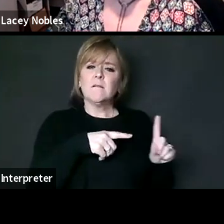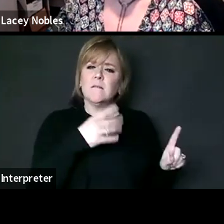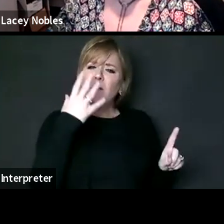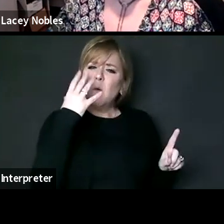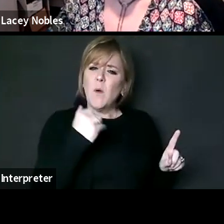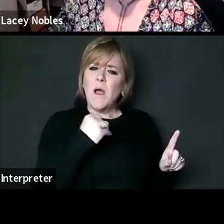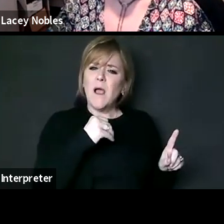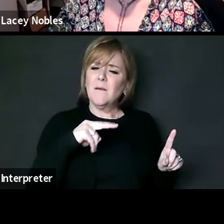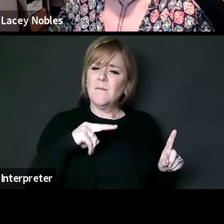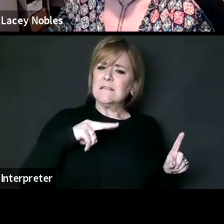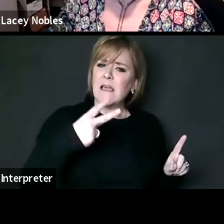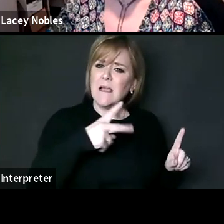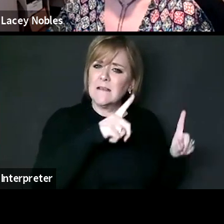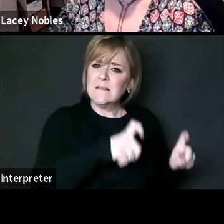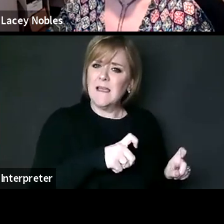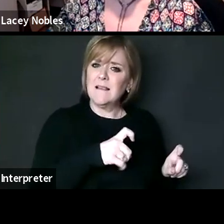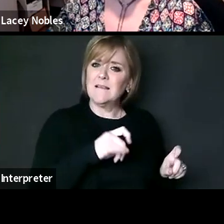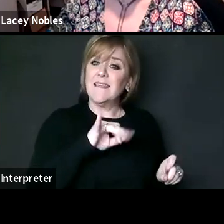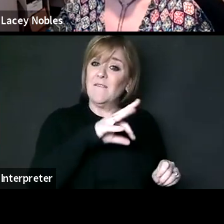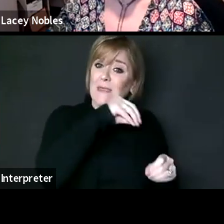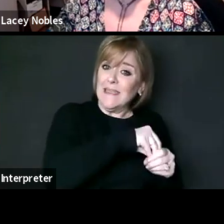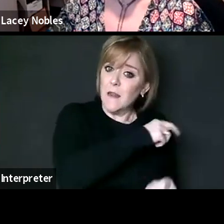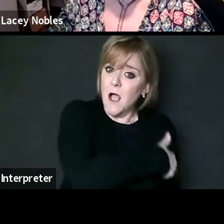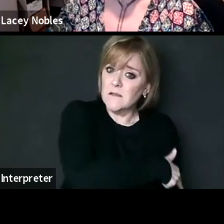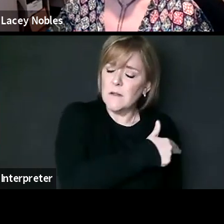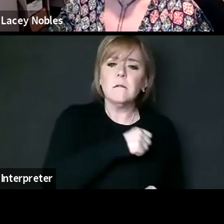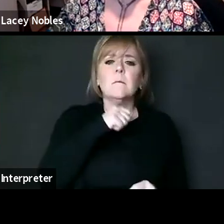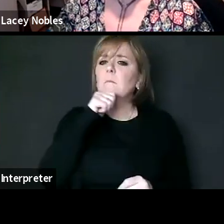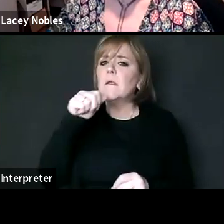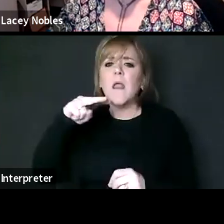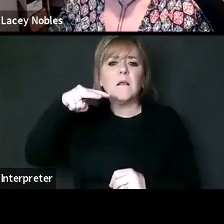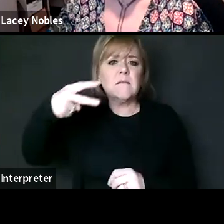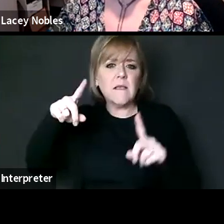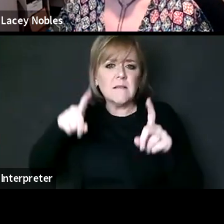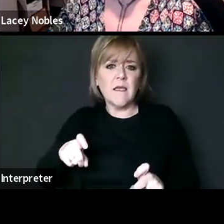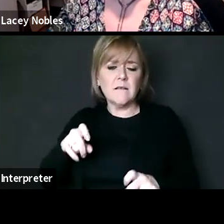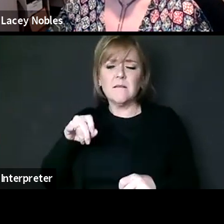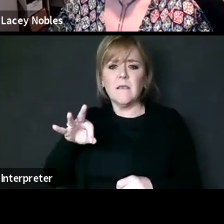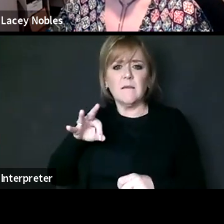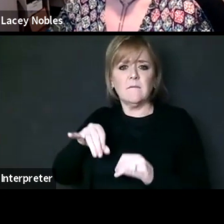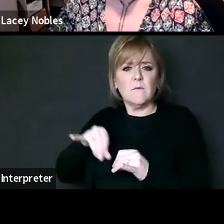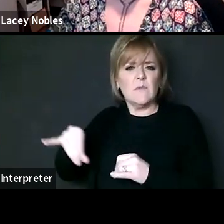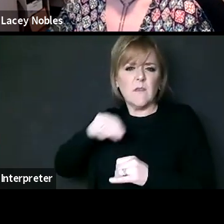but not if you were not in the hospital? What's the difference?